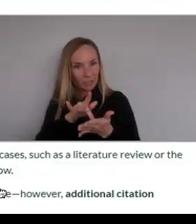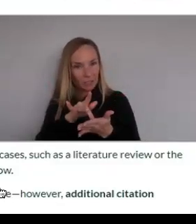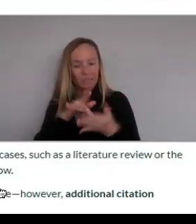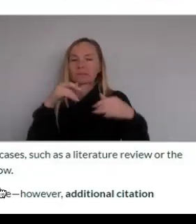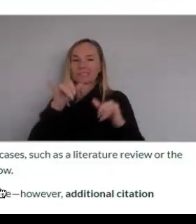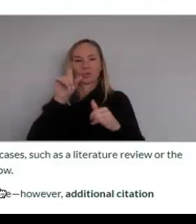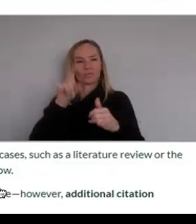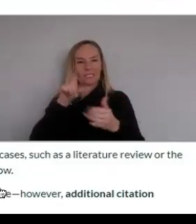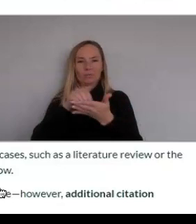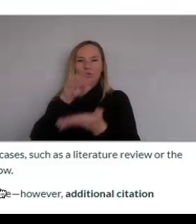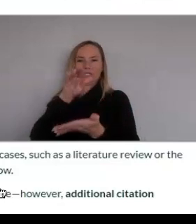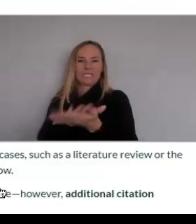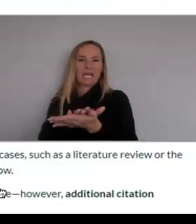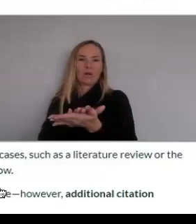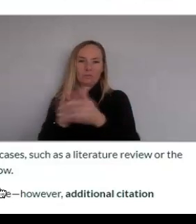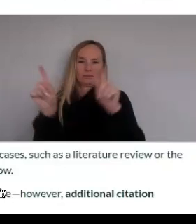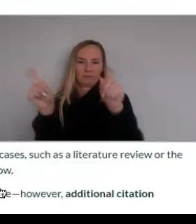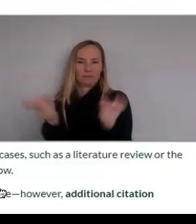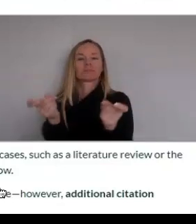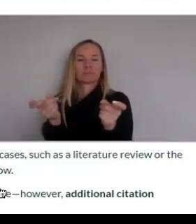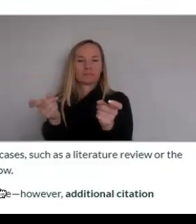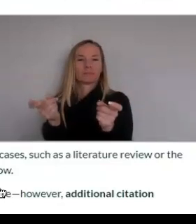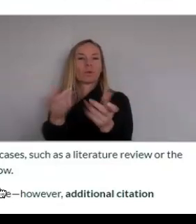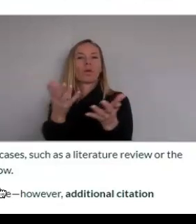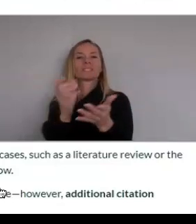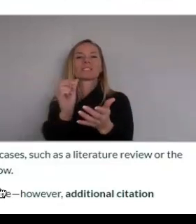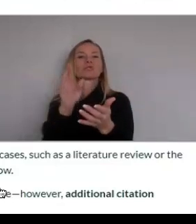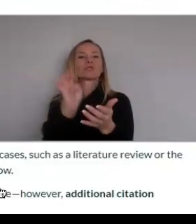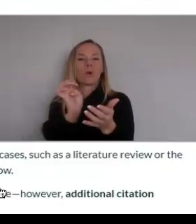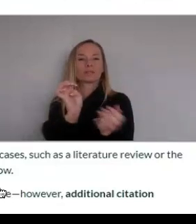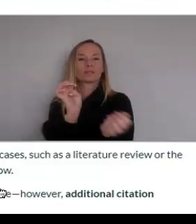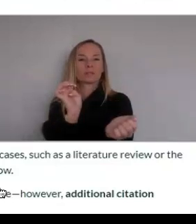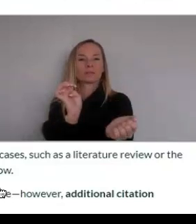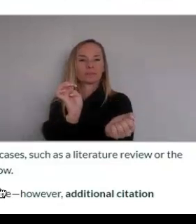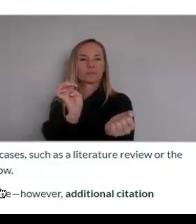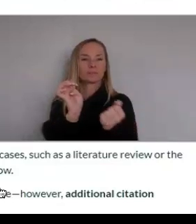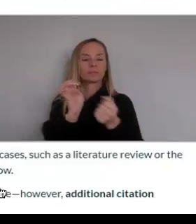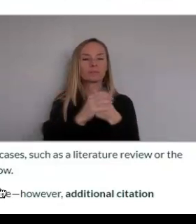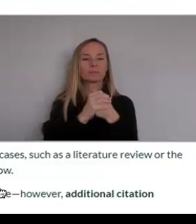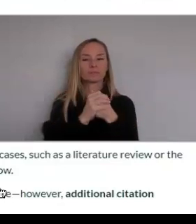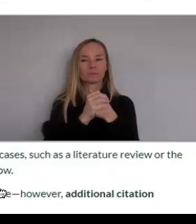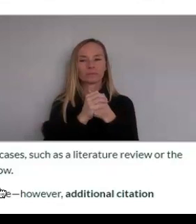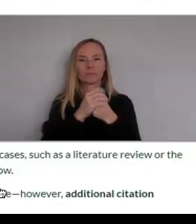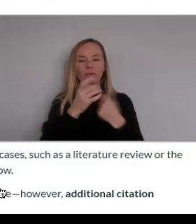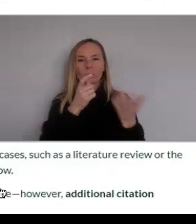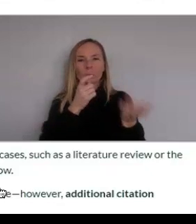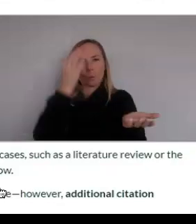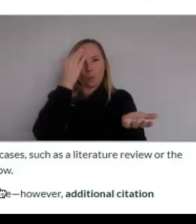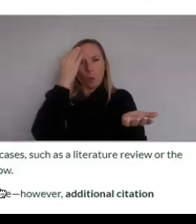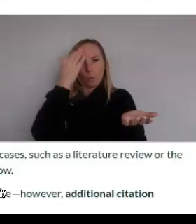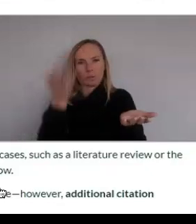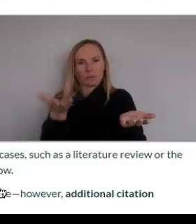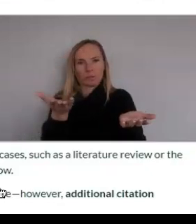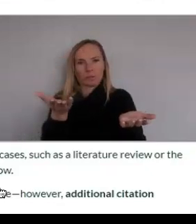still need a source at the back. You still need a source at the end of the sentence. Because who knows if this